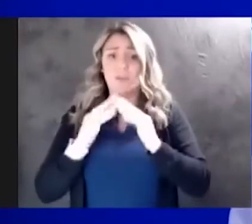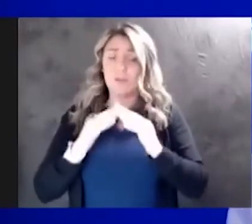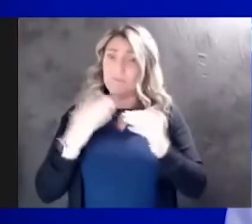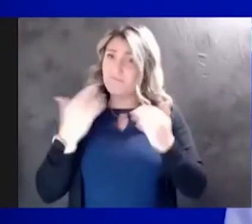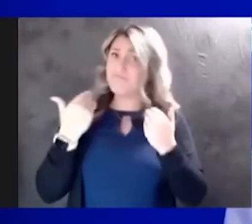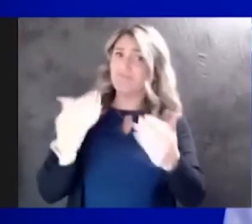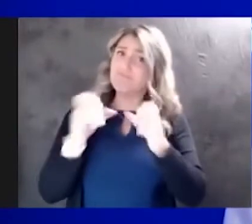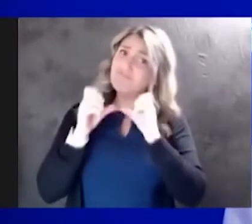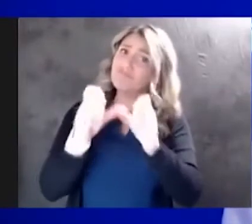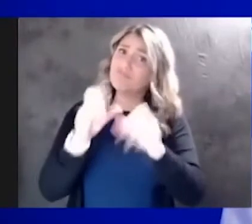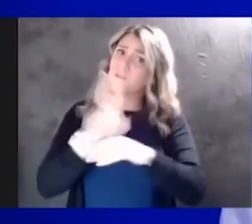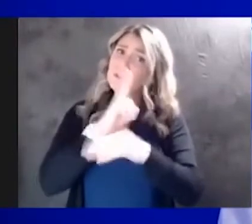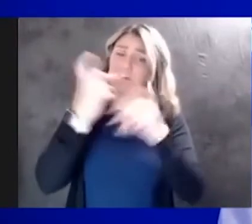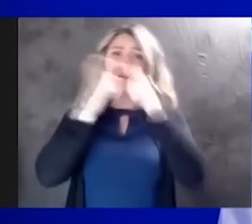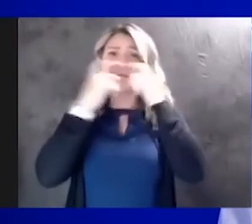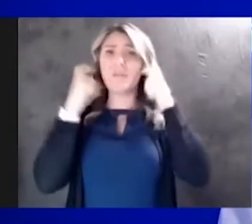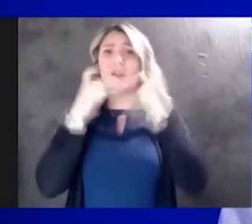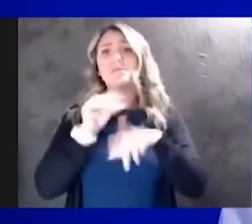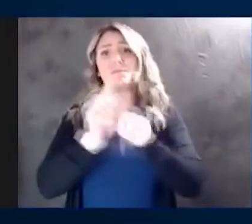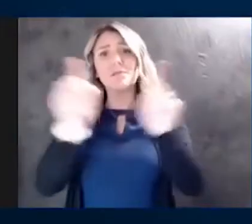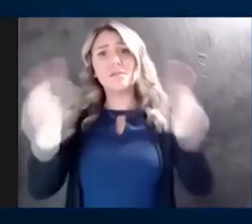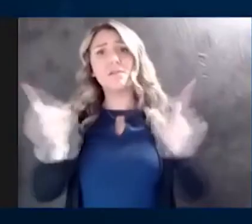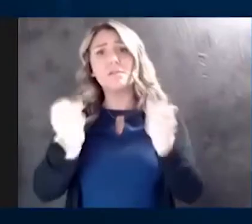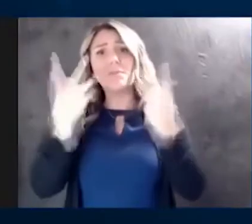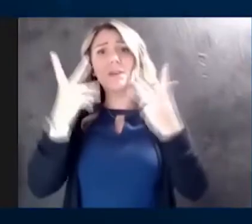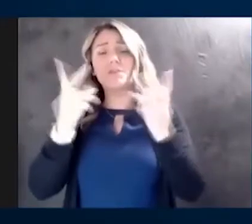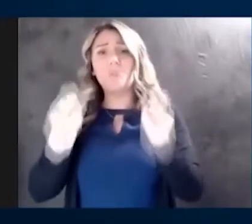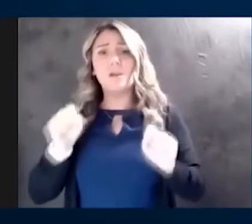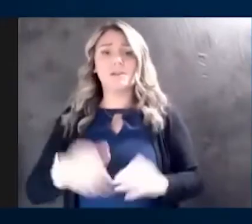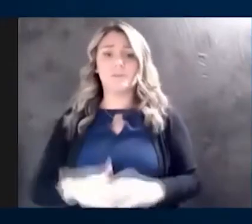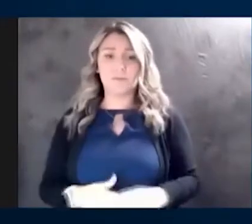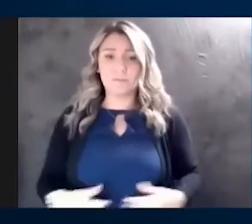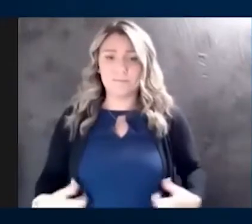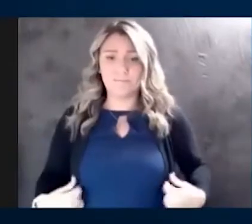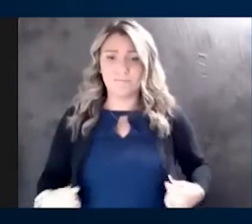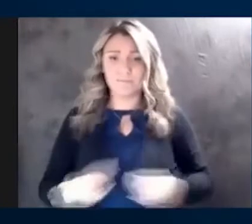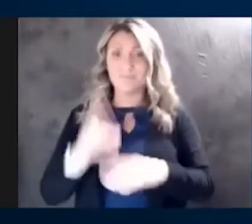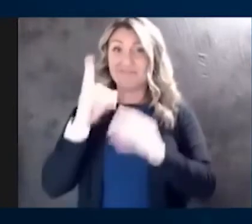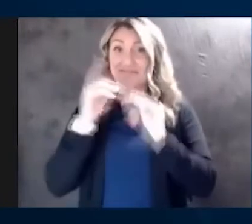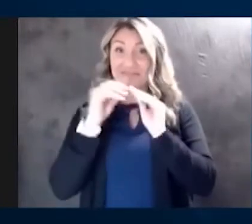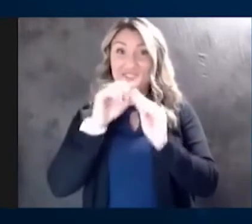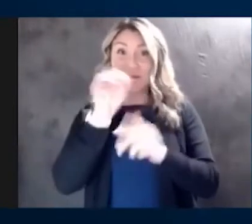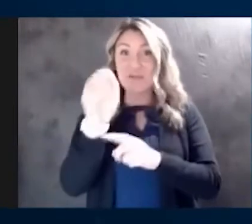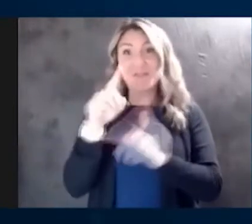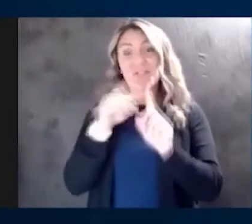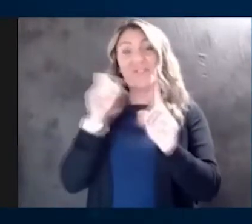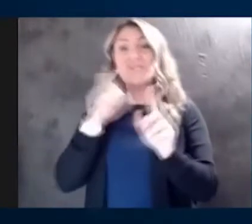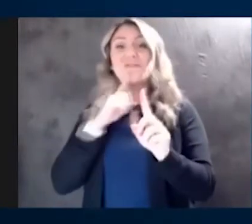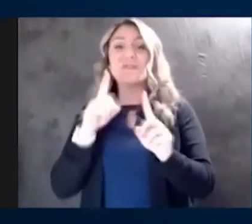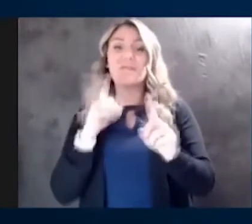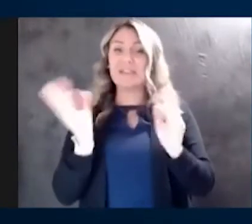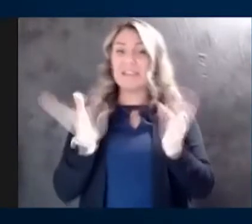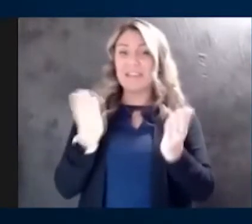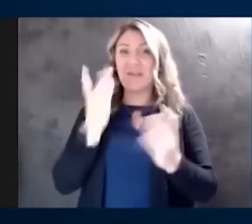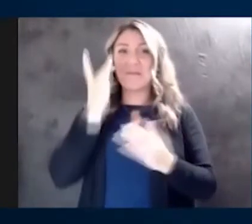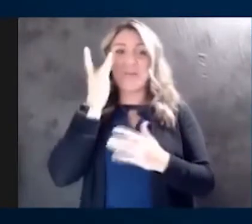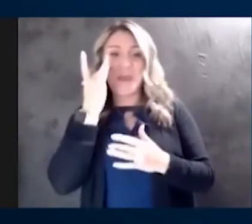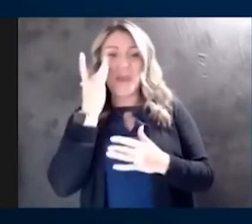and distance as much as possible as well. Okay, 2 more questions from here because we're coming up on the half